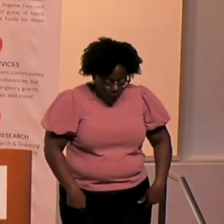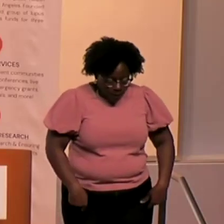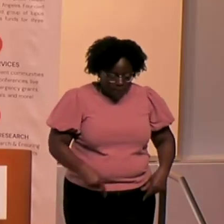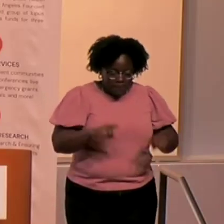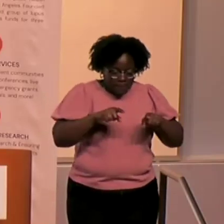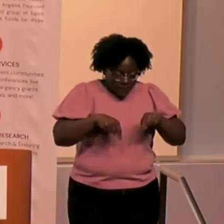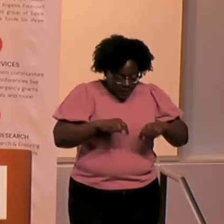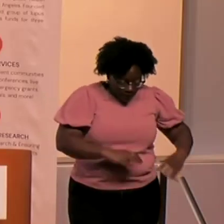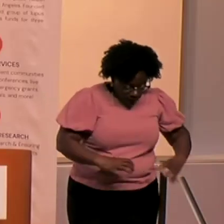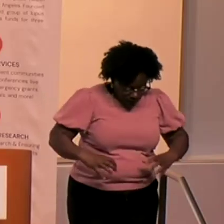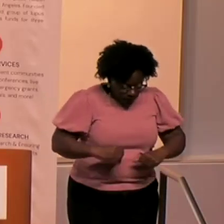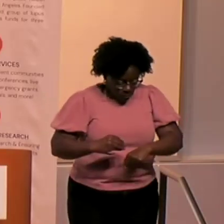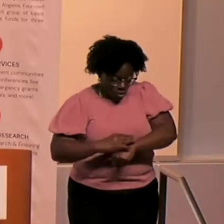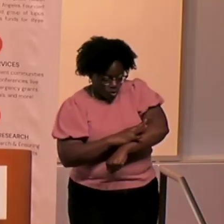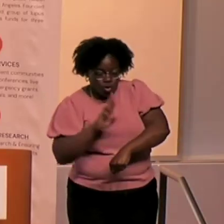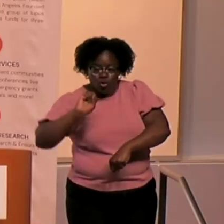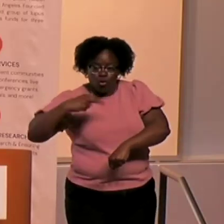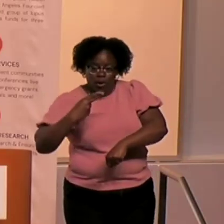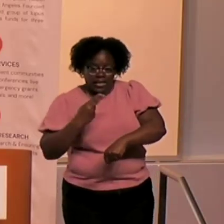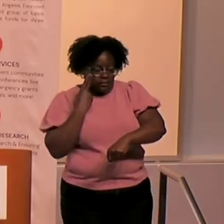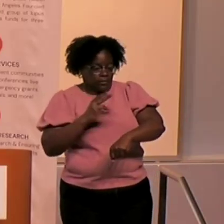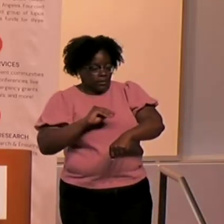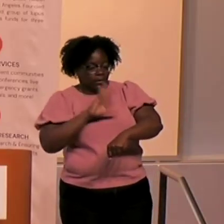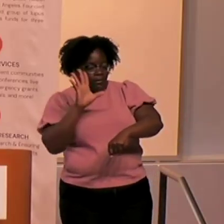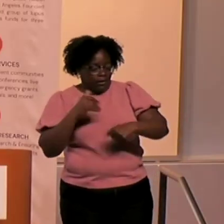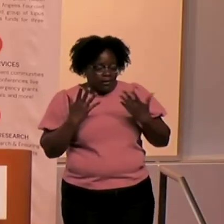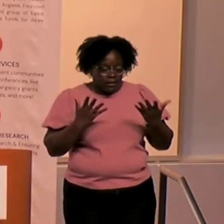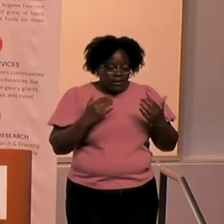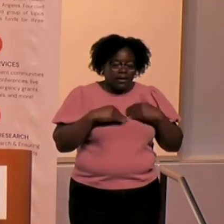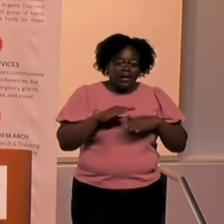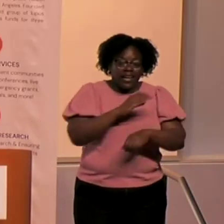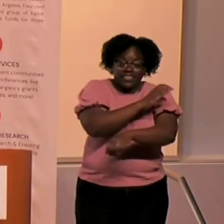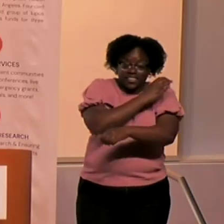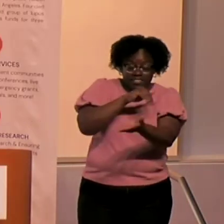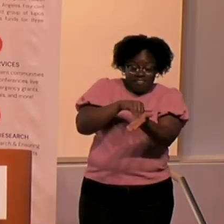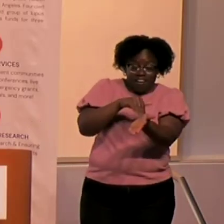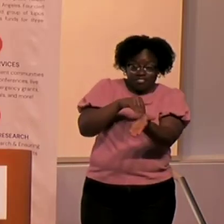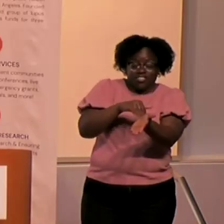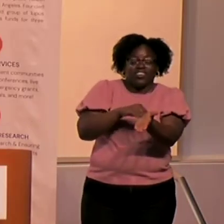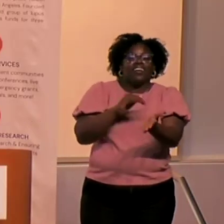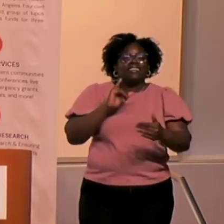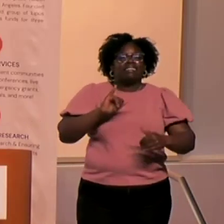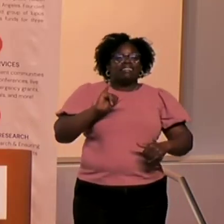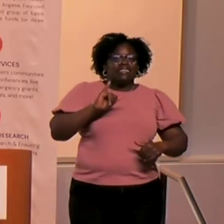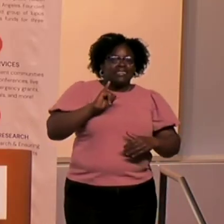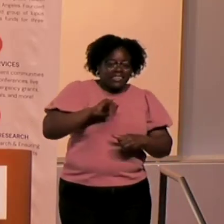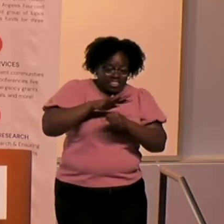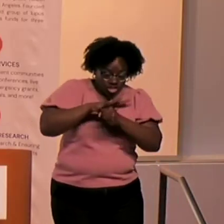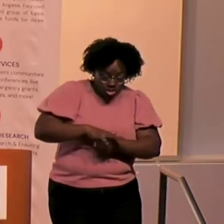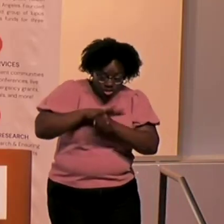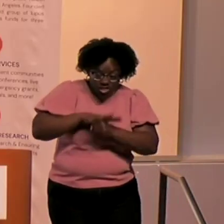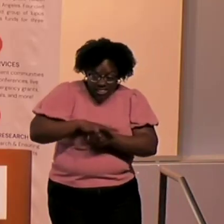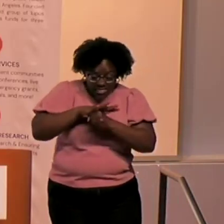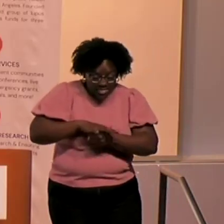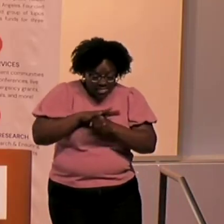malar rash will be more apparent. And I think as a clinician, that's a good reminder that stress really does impact all